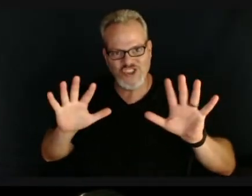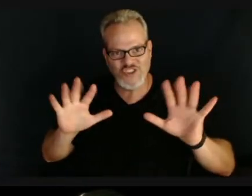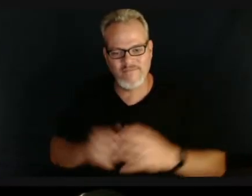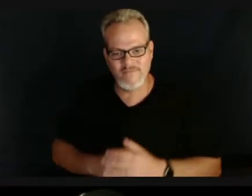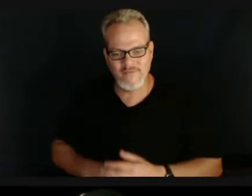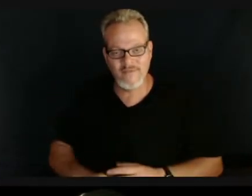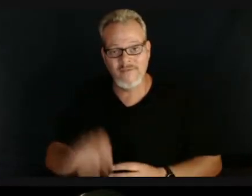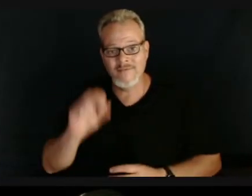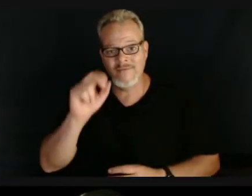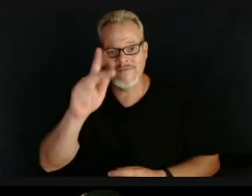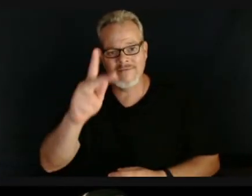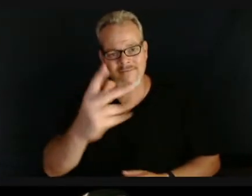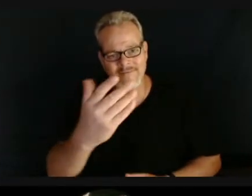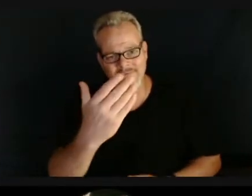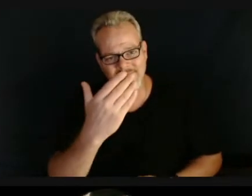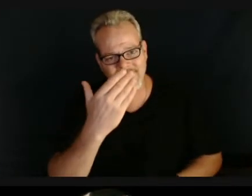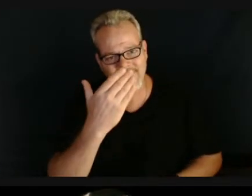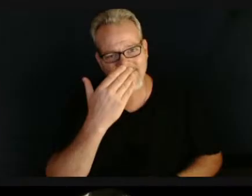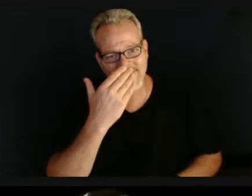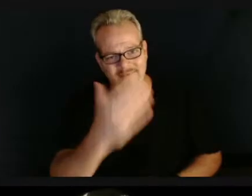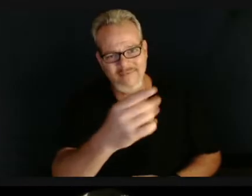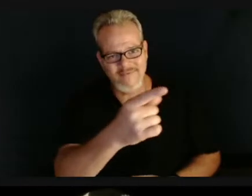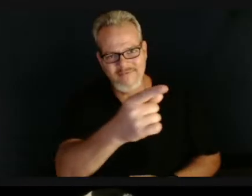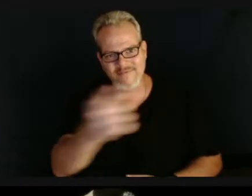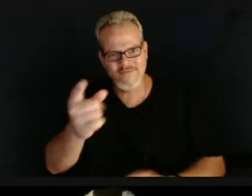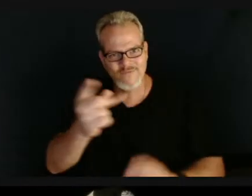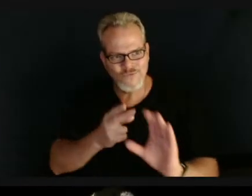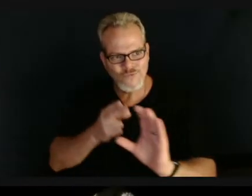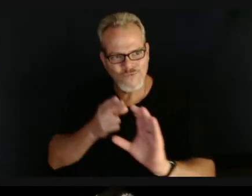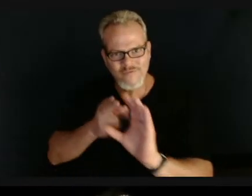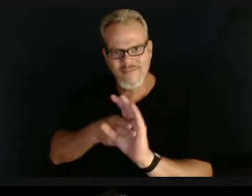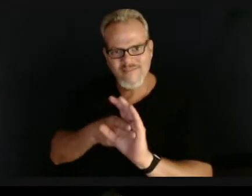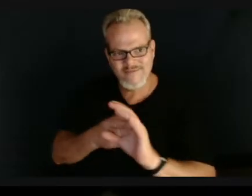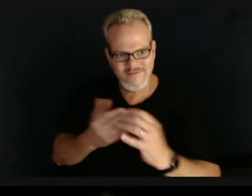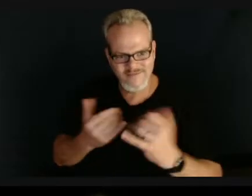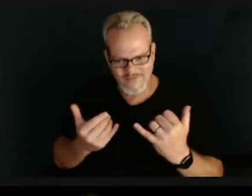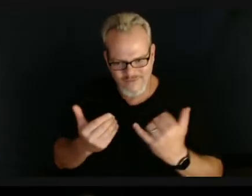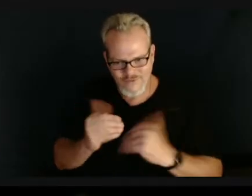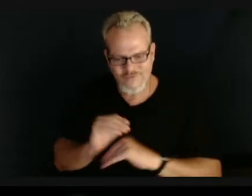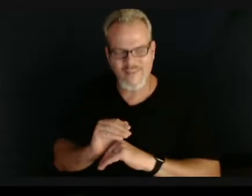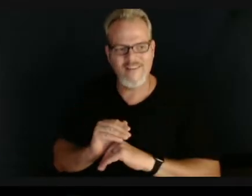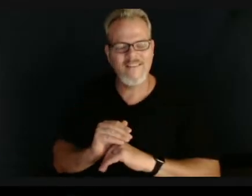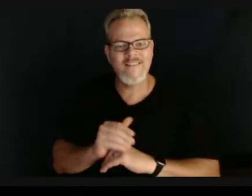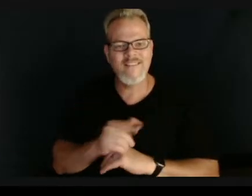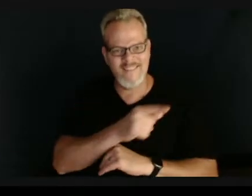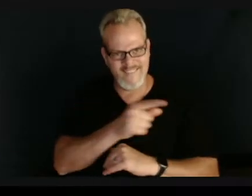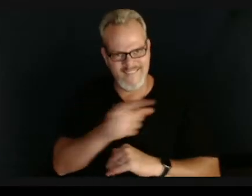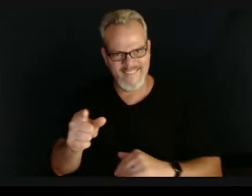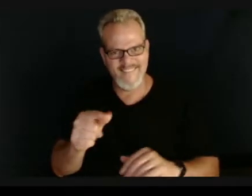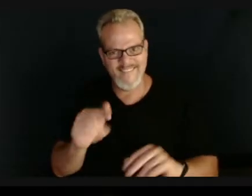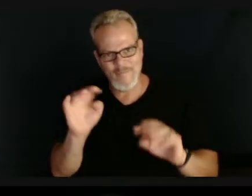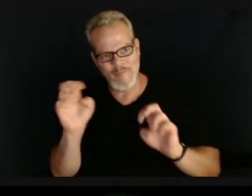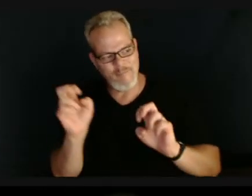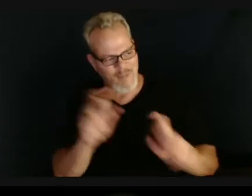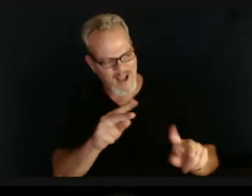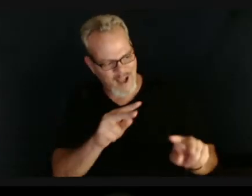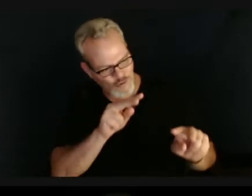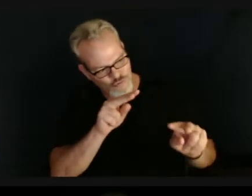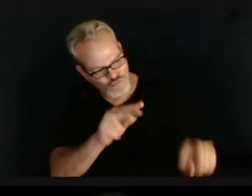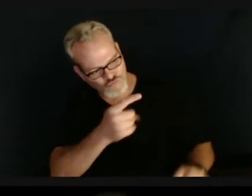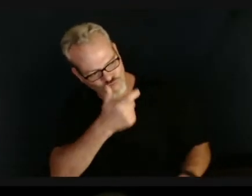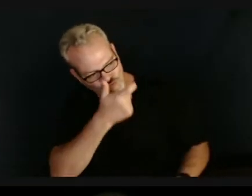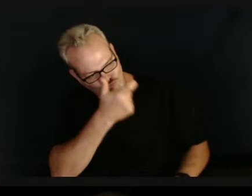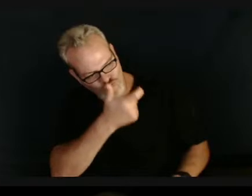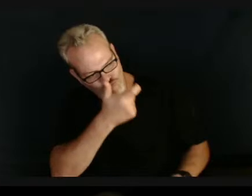Well, thanks everyone for joining us tonight, and we'll let you guys get back to the live stream here, watching these views or